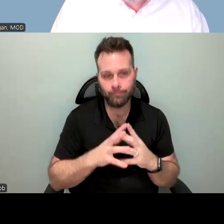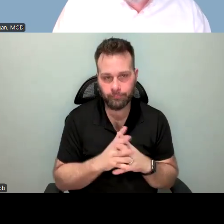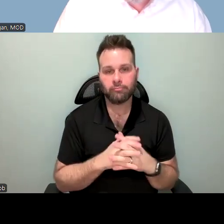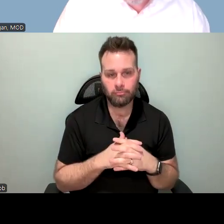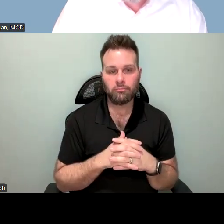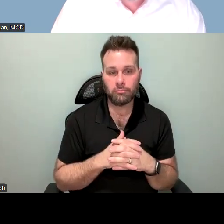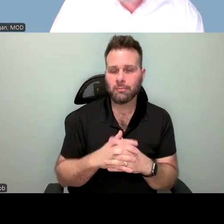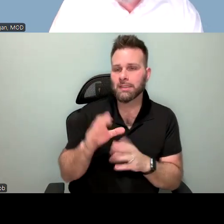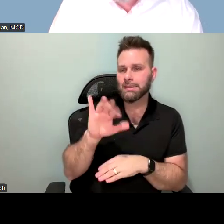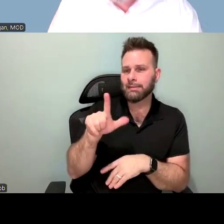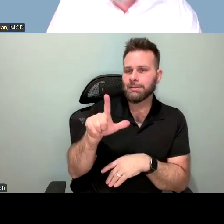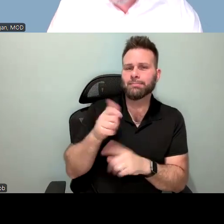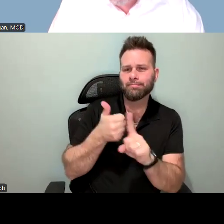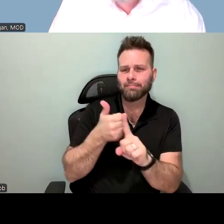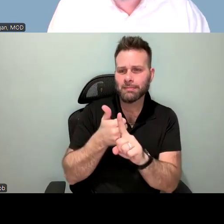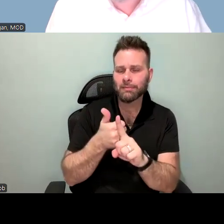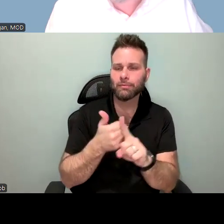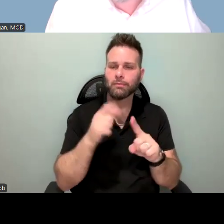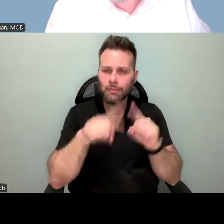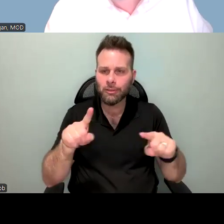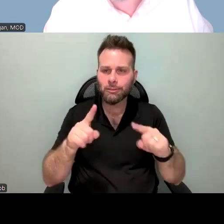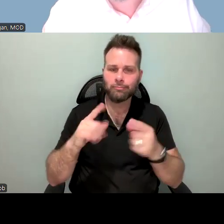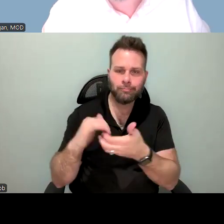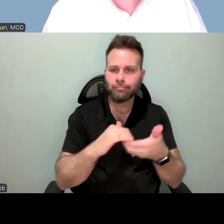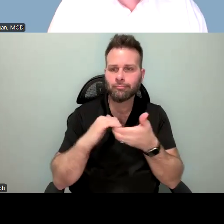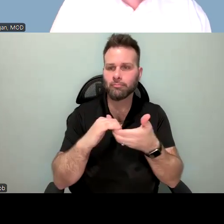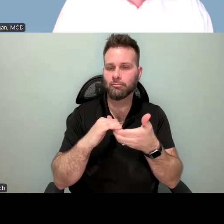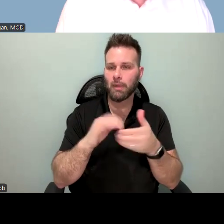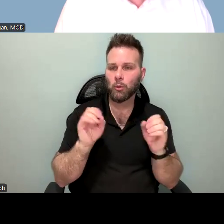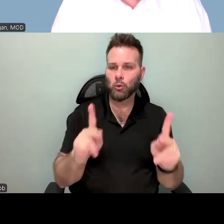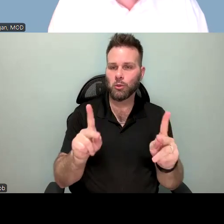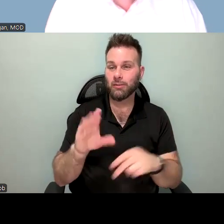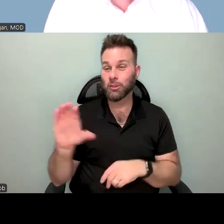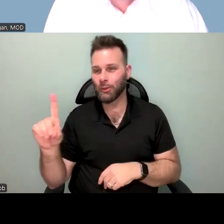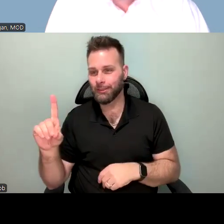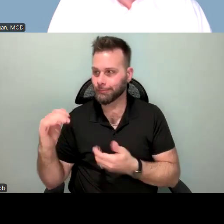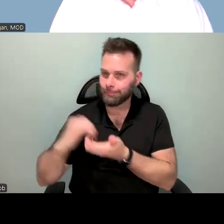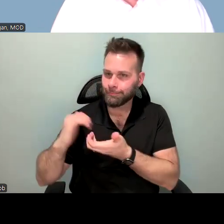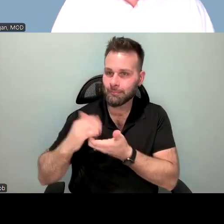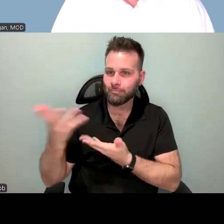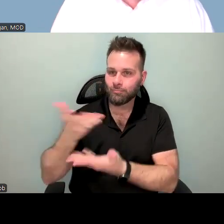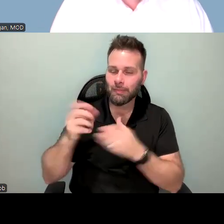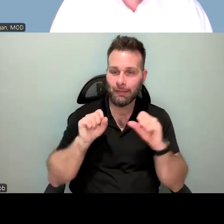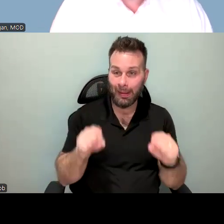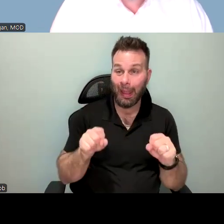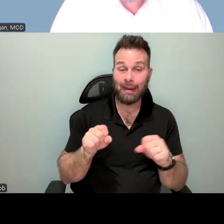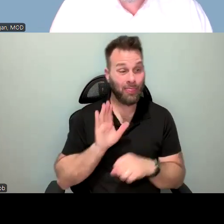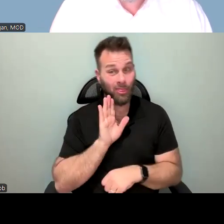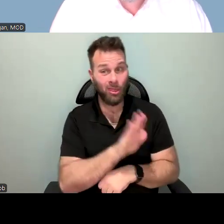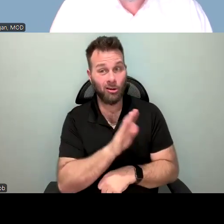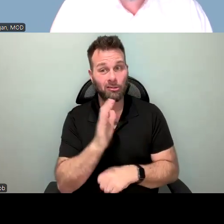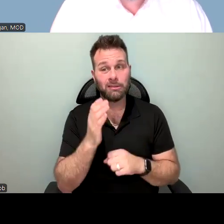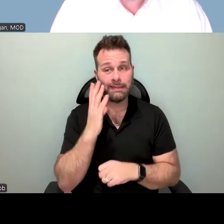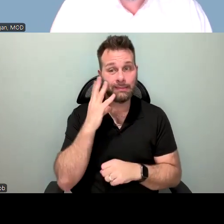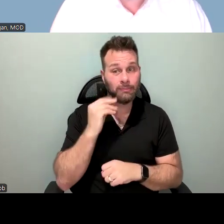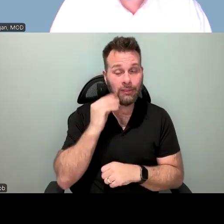CILs, they present a valuable collaboration opportunities for commissions on disabilities, and CODs can leverage the expertise of